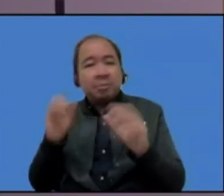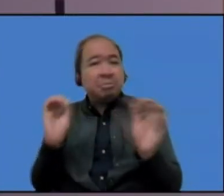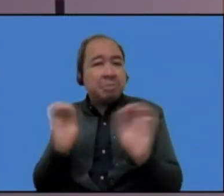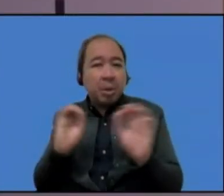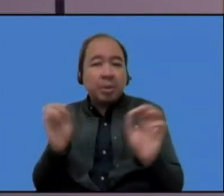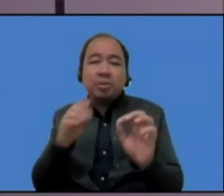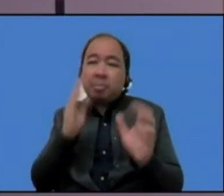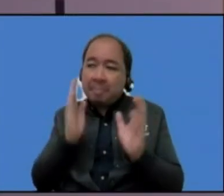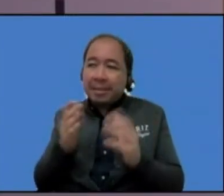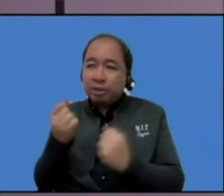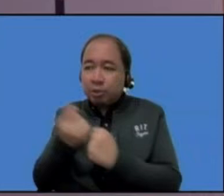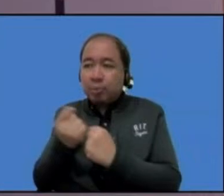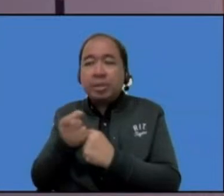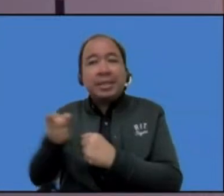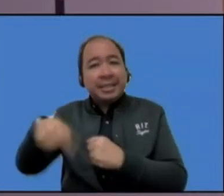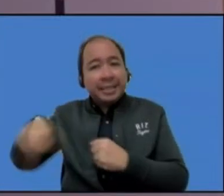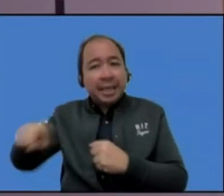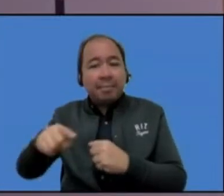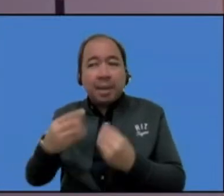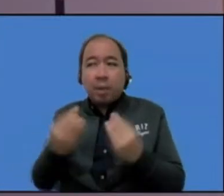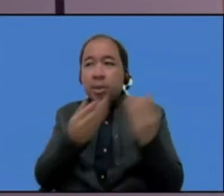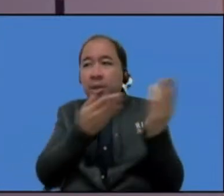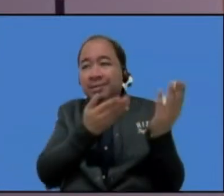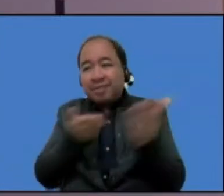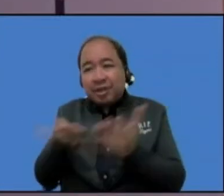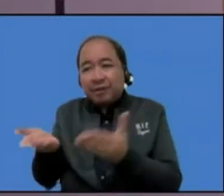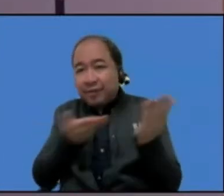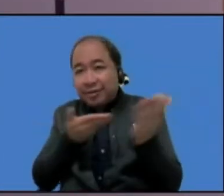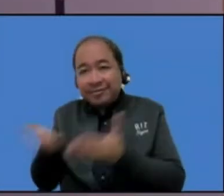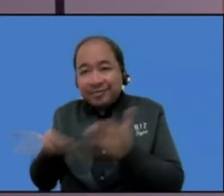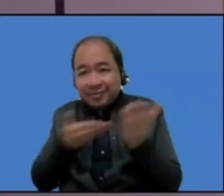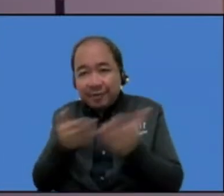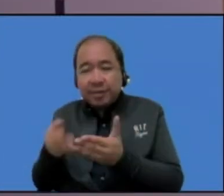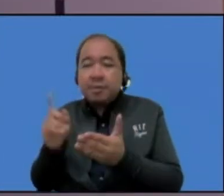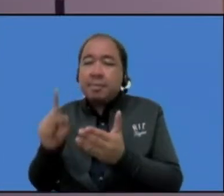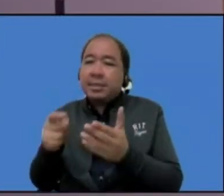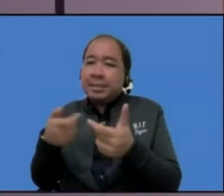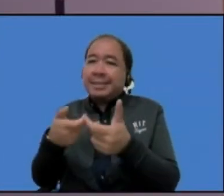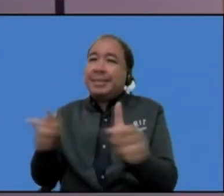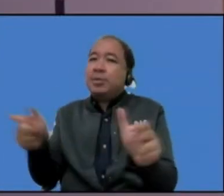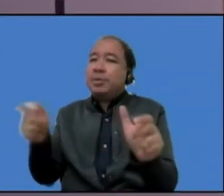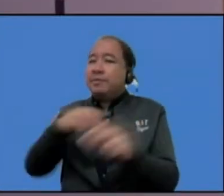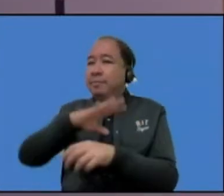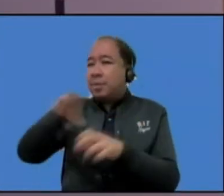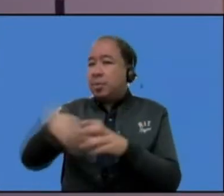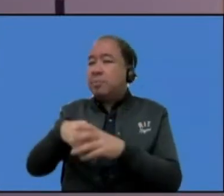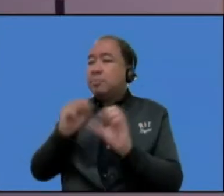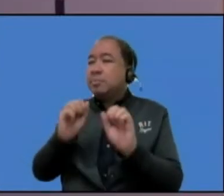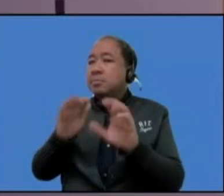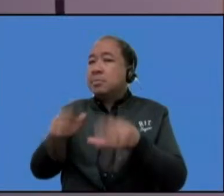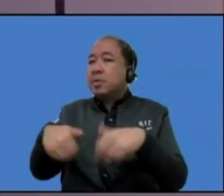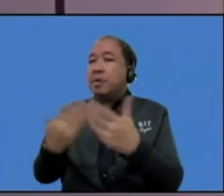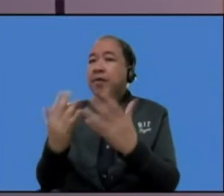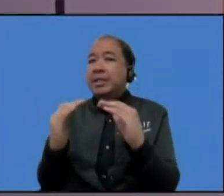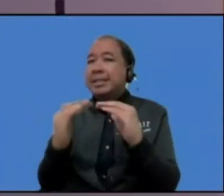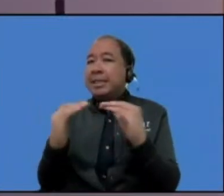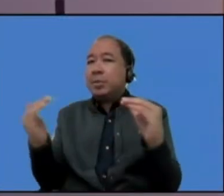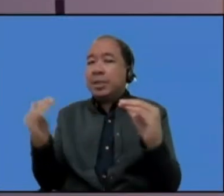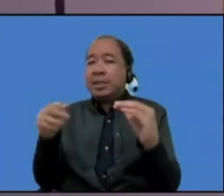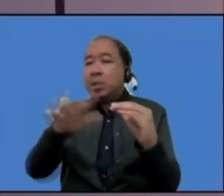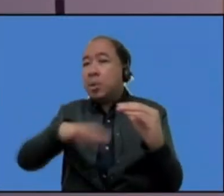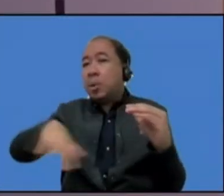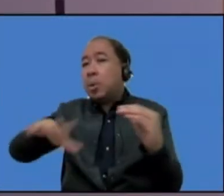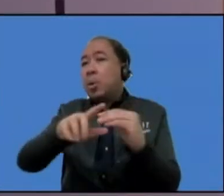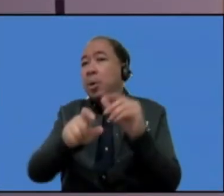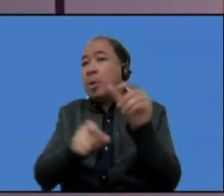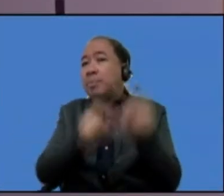sure that the services and provision of services is inclusive and offered equally to the domestic population, but